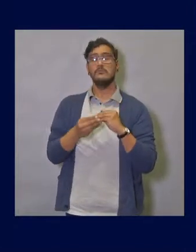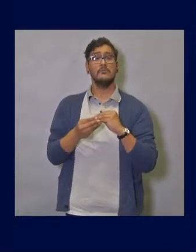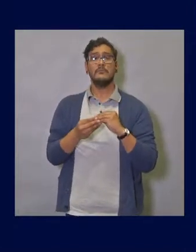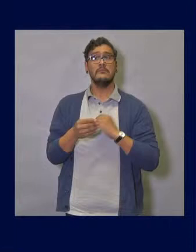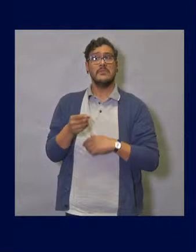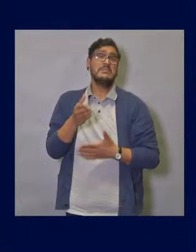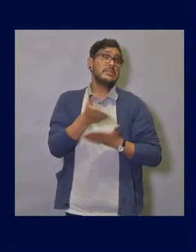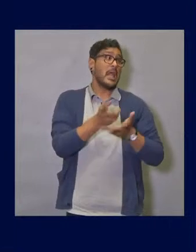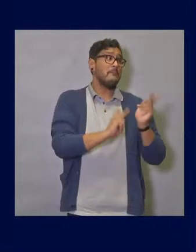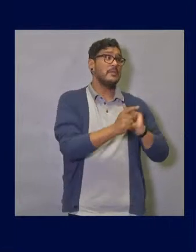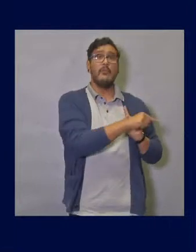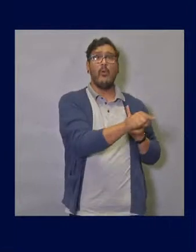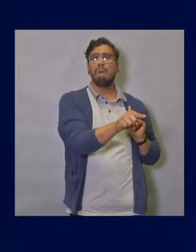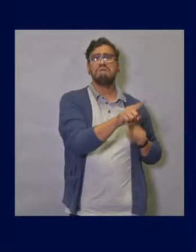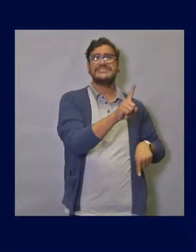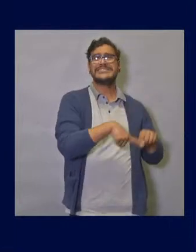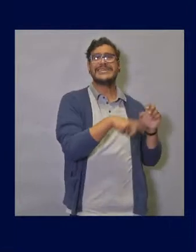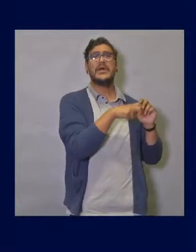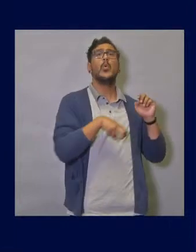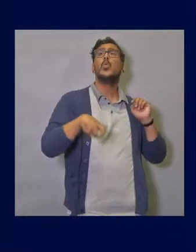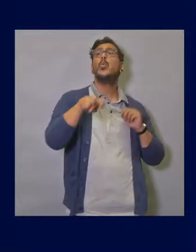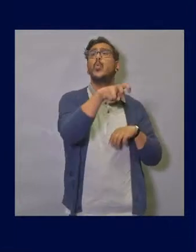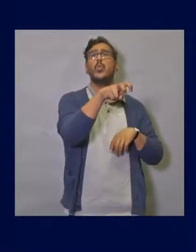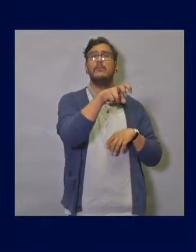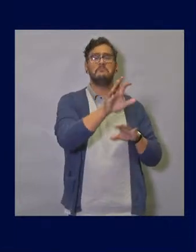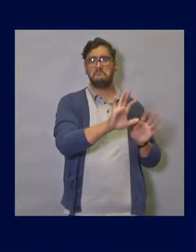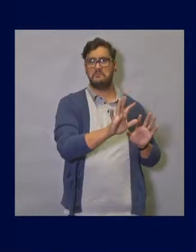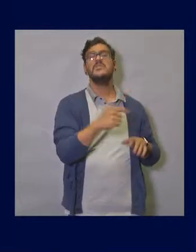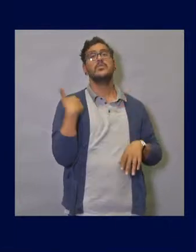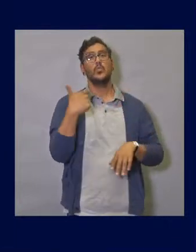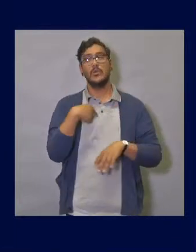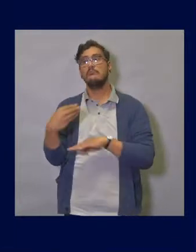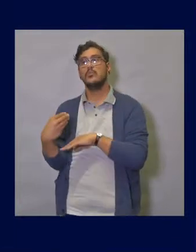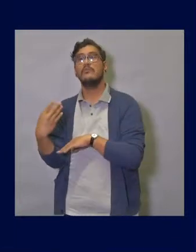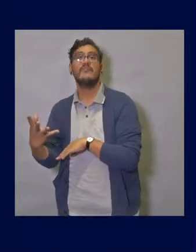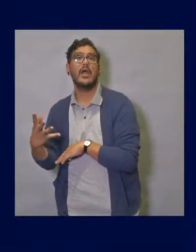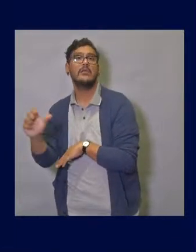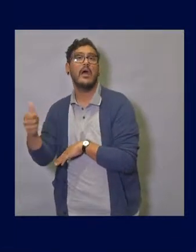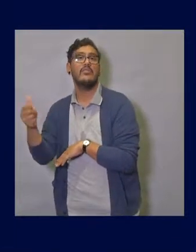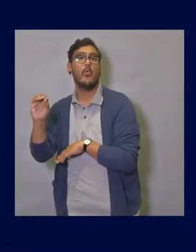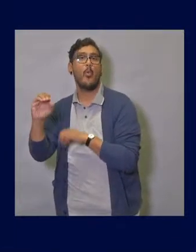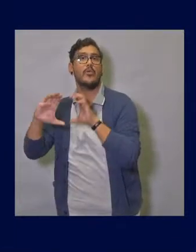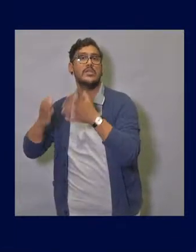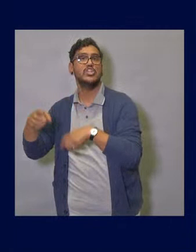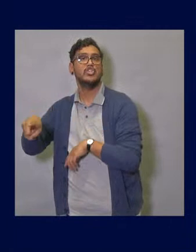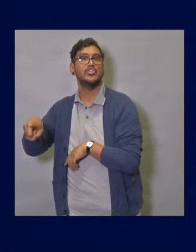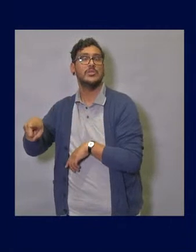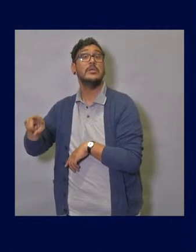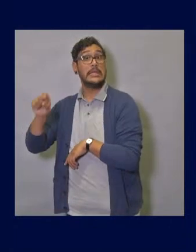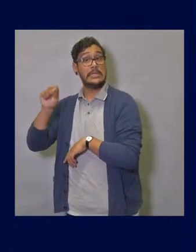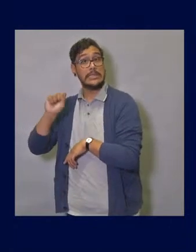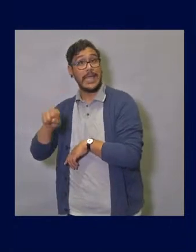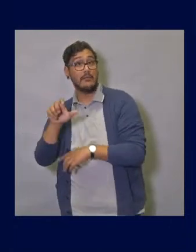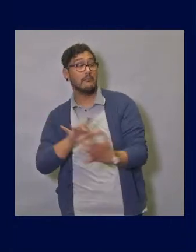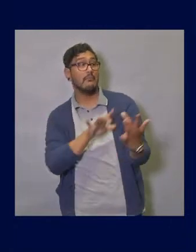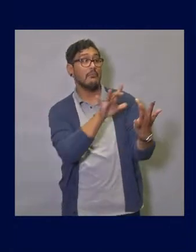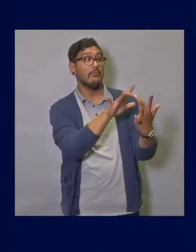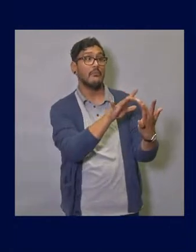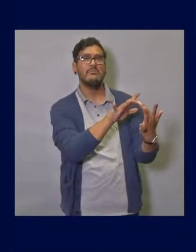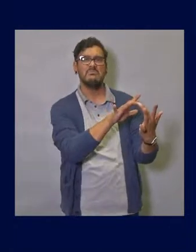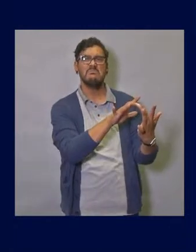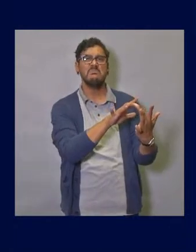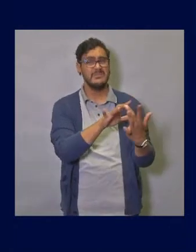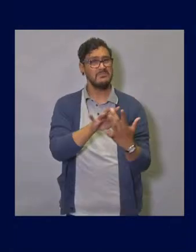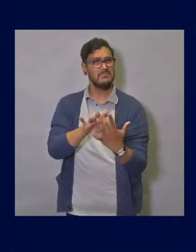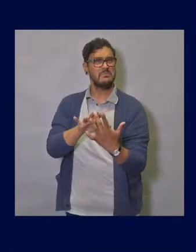appointment. We're partnering with faith-based and community-based organizations who can directly reach out to their congregations and their